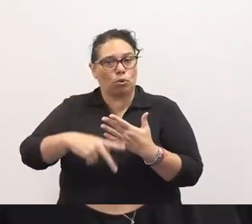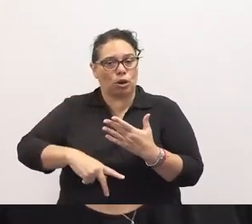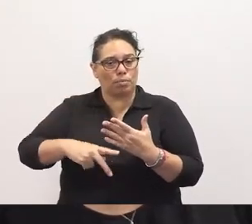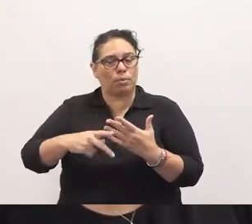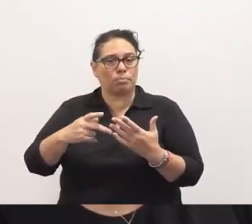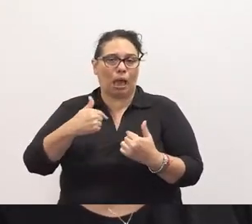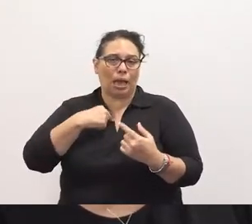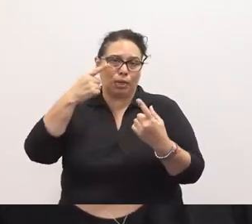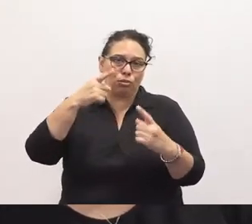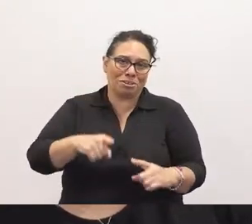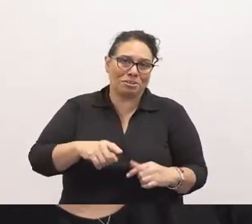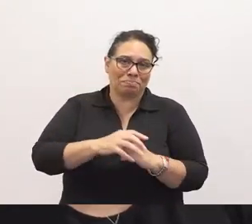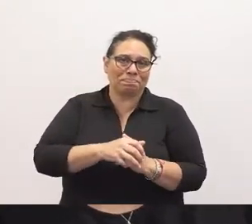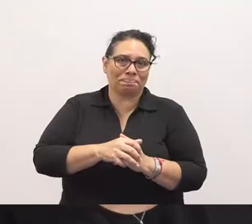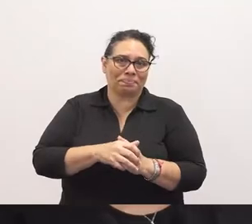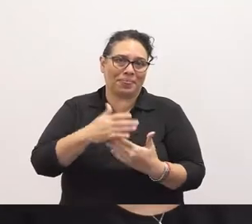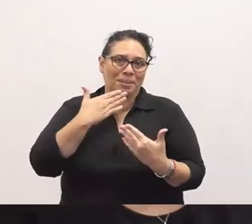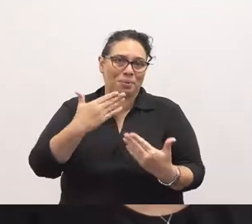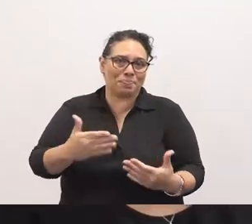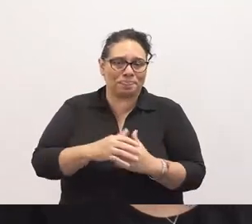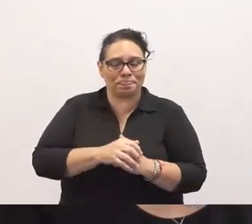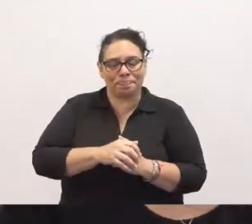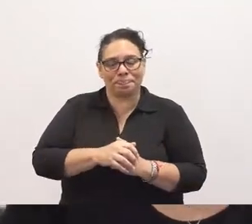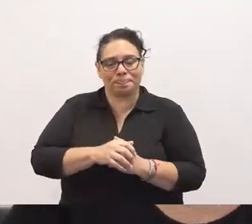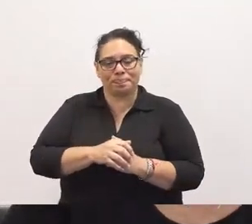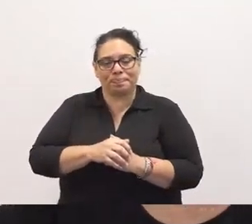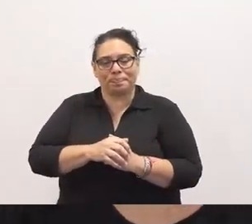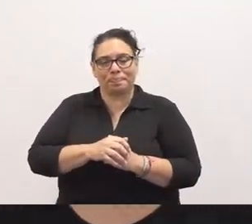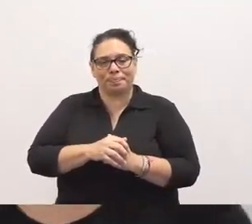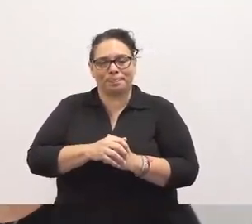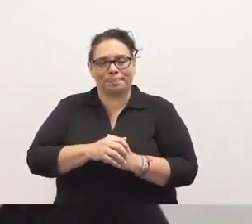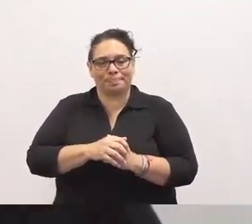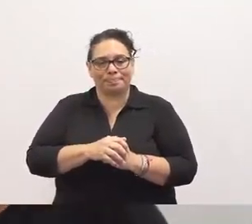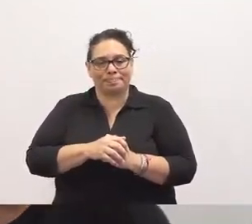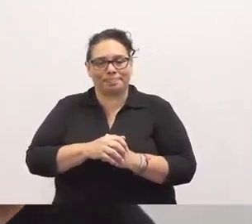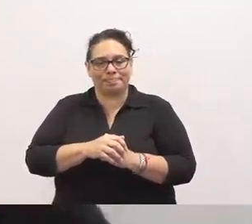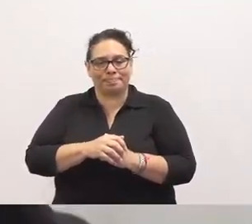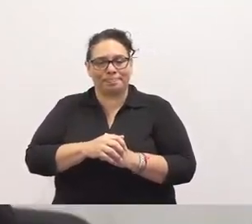I would agree with them. Thank you very much.